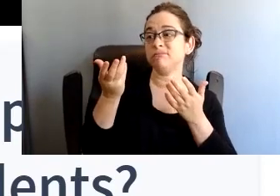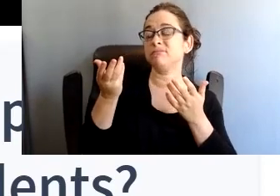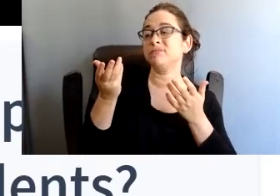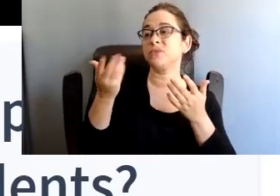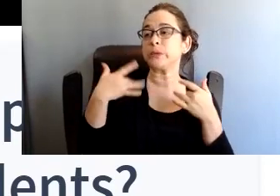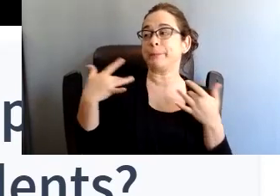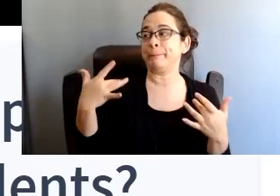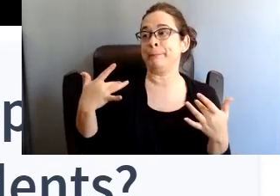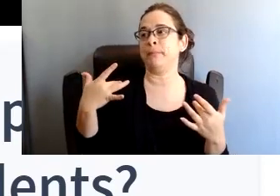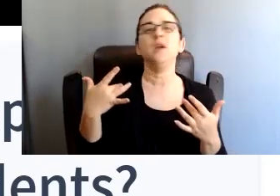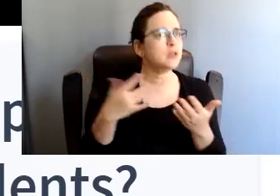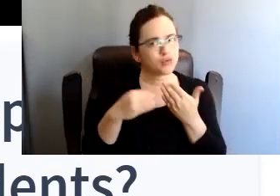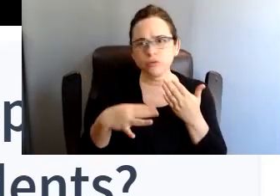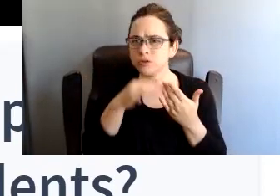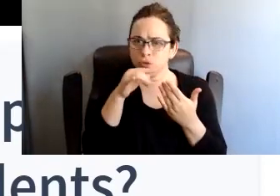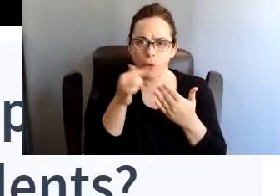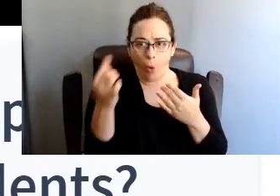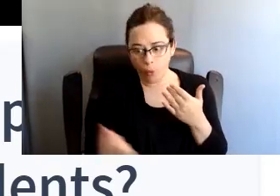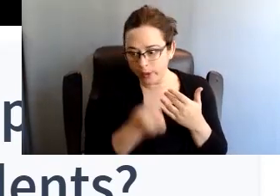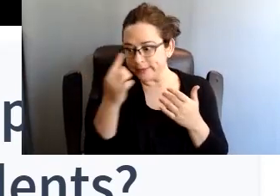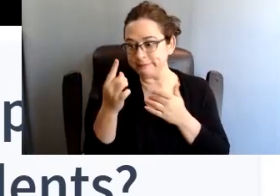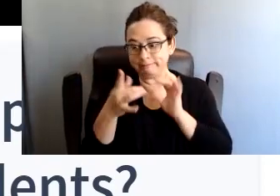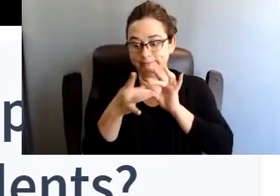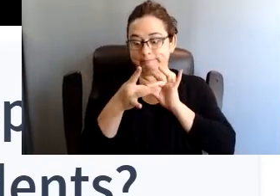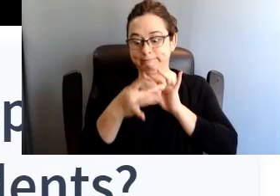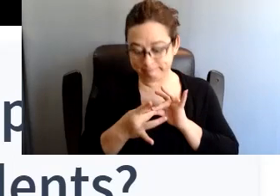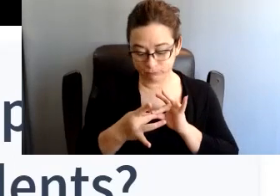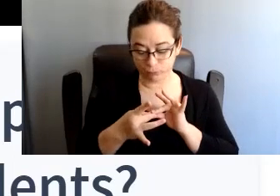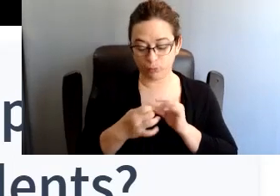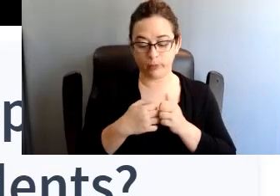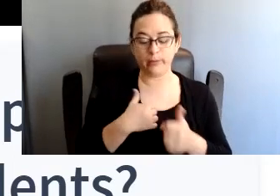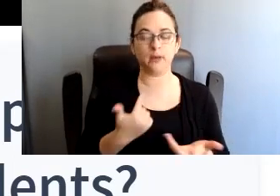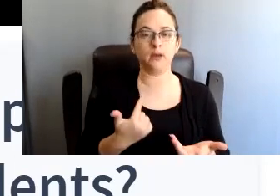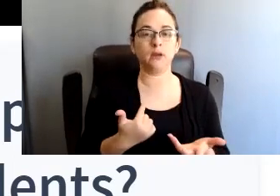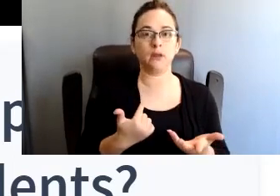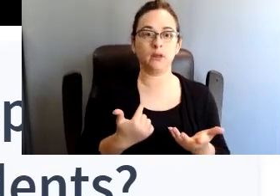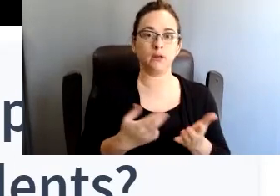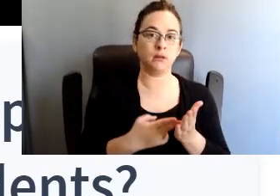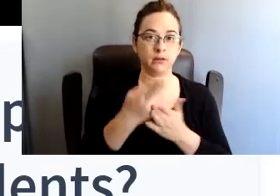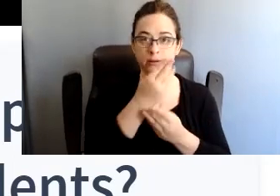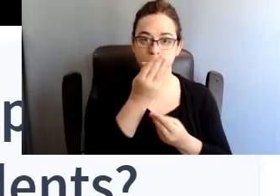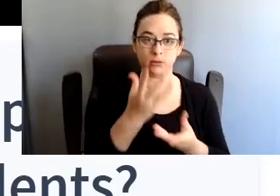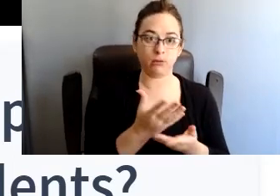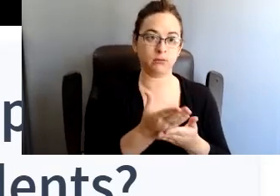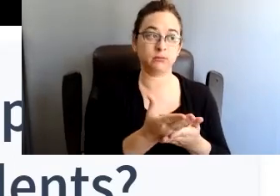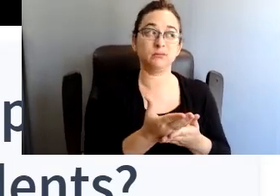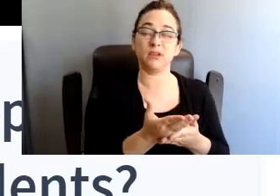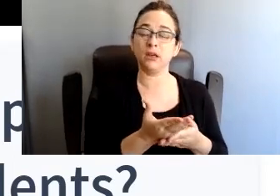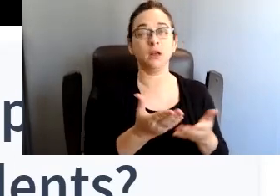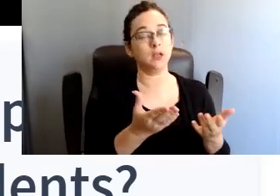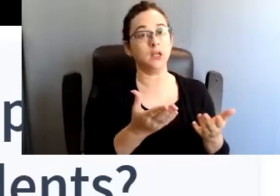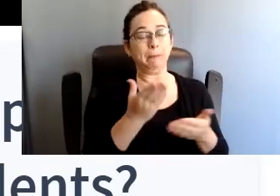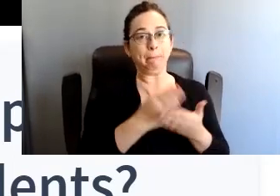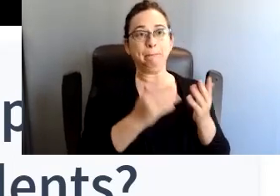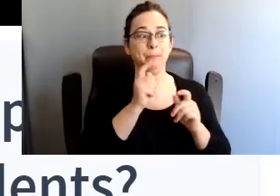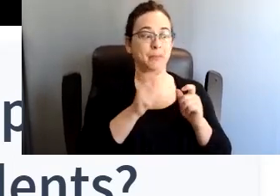me, right? I mean, and I'm new and we've had turnover in our department, to be transparent. So there's a lot of students who are like, here we go. You're the 5th person who's told